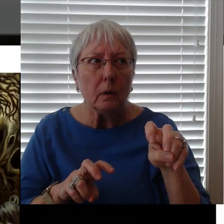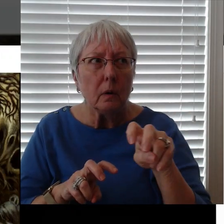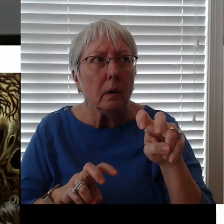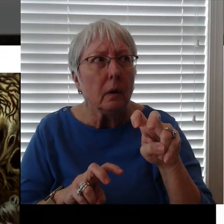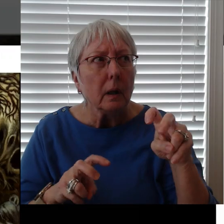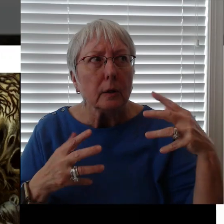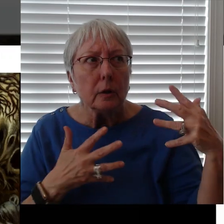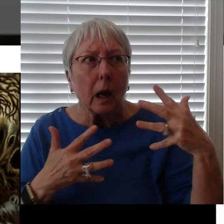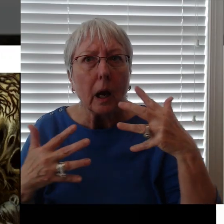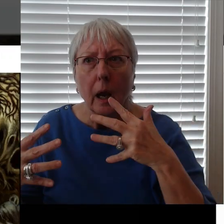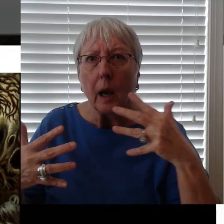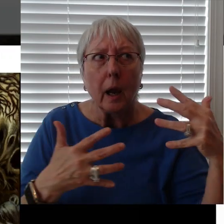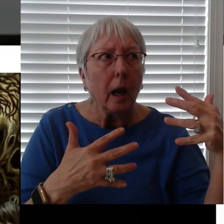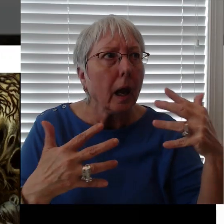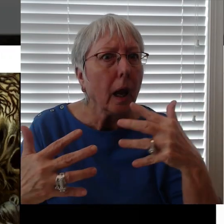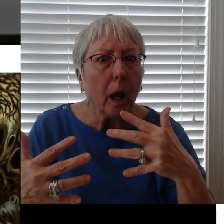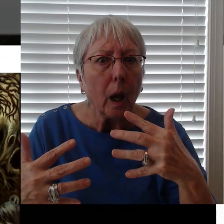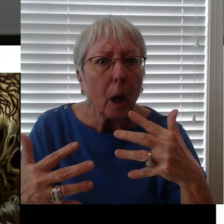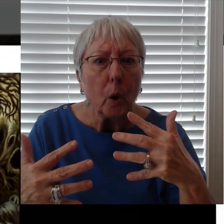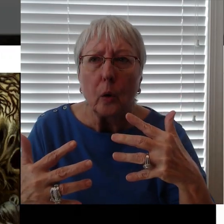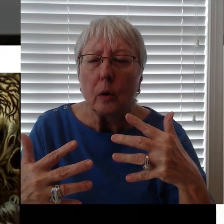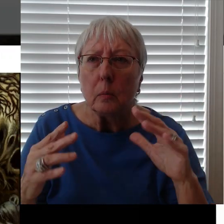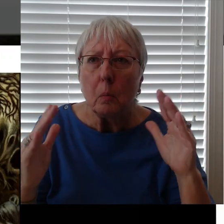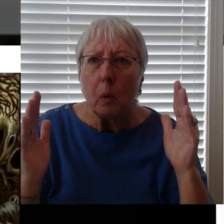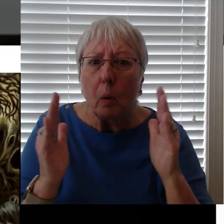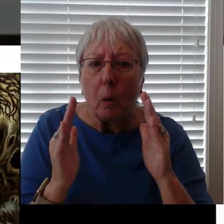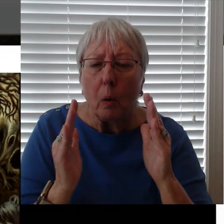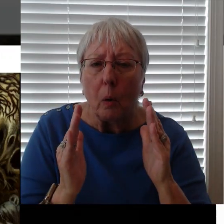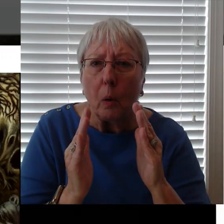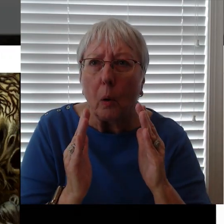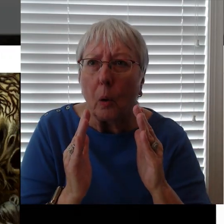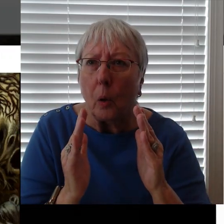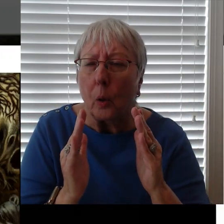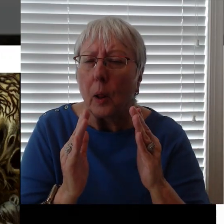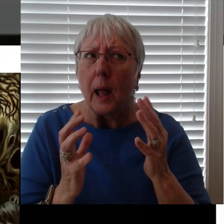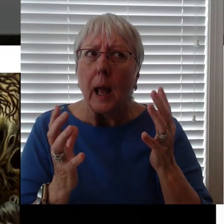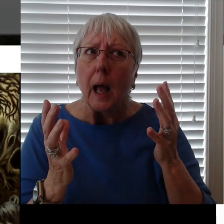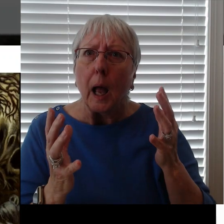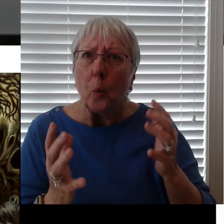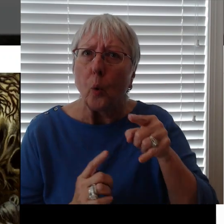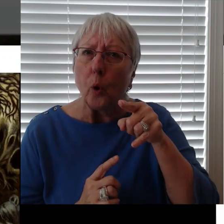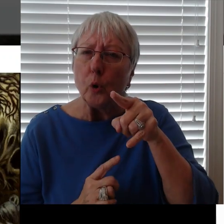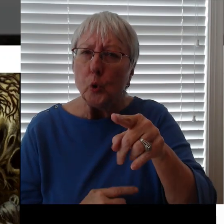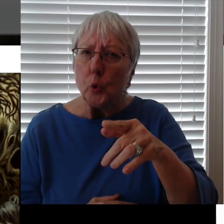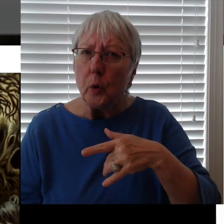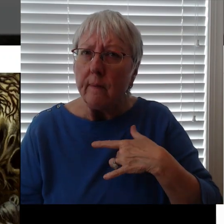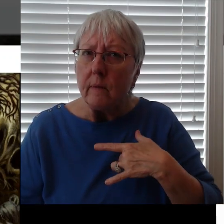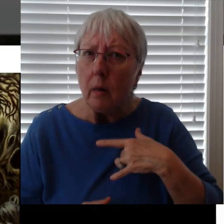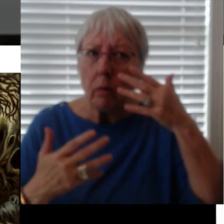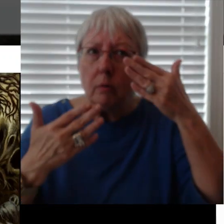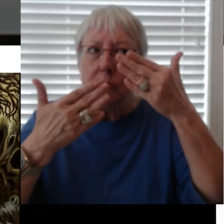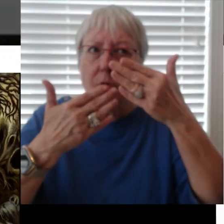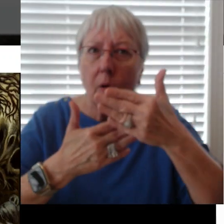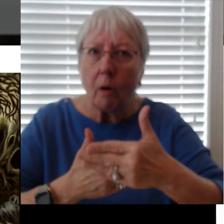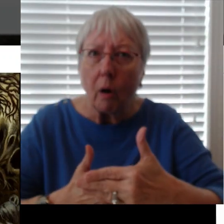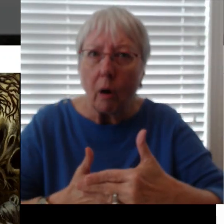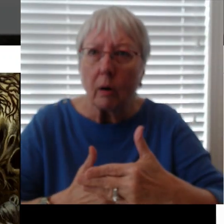terrifying psychological space for Mole, I wanted the image to speak to the darkness and fear that he's projecting onto the